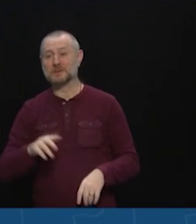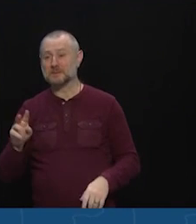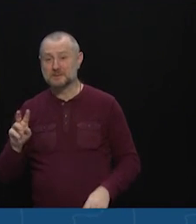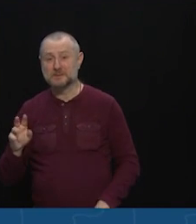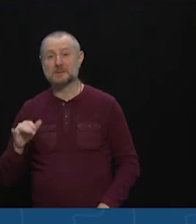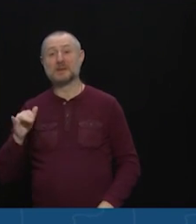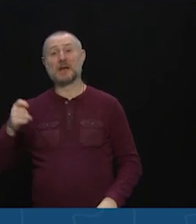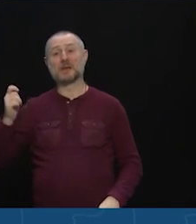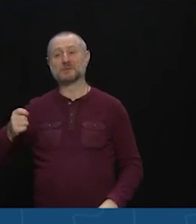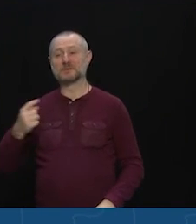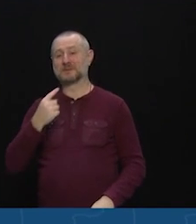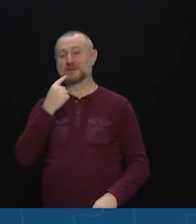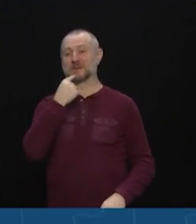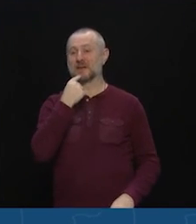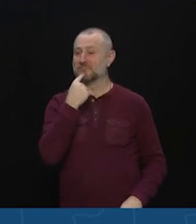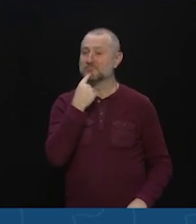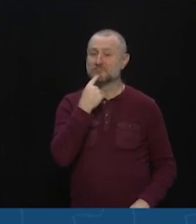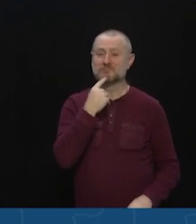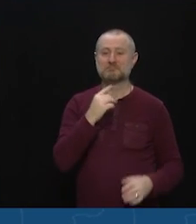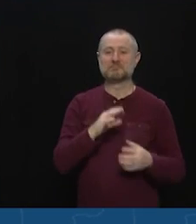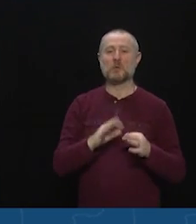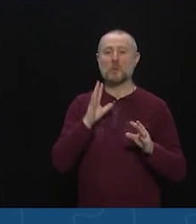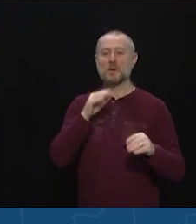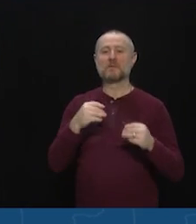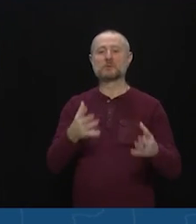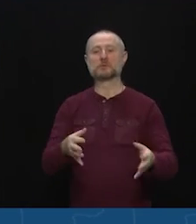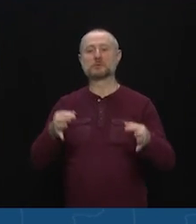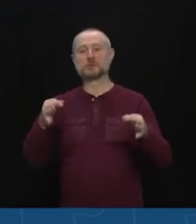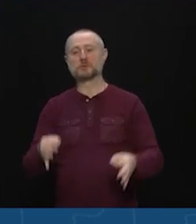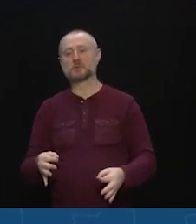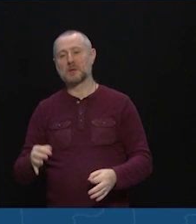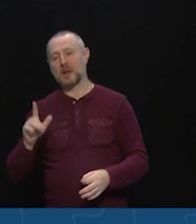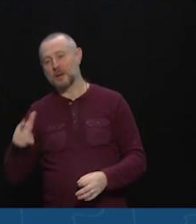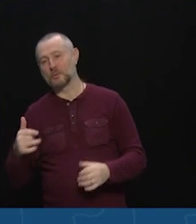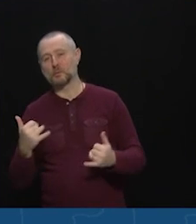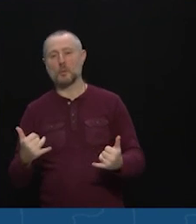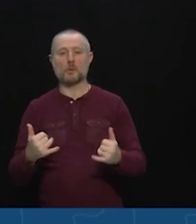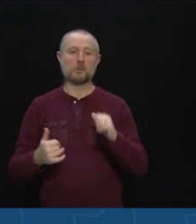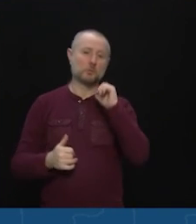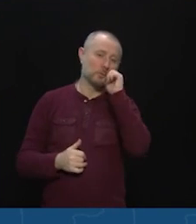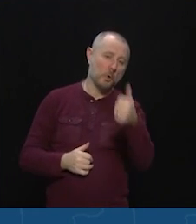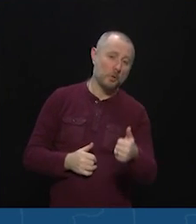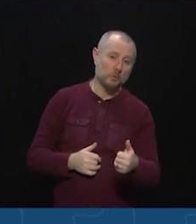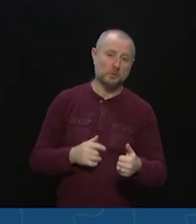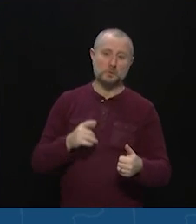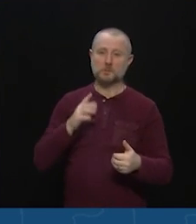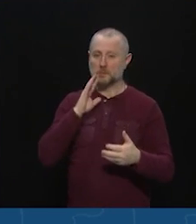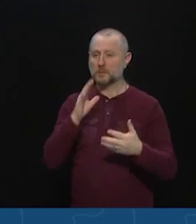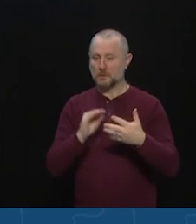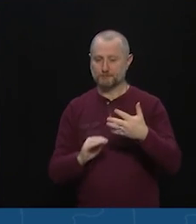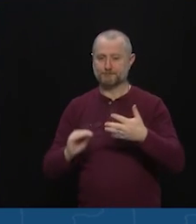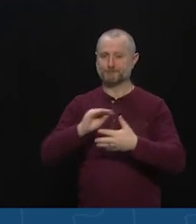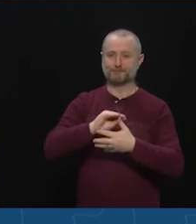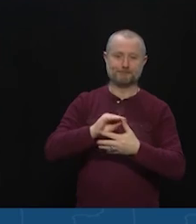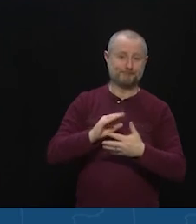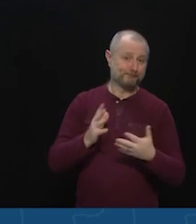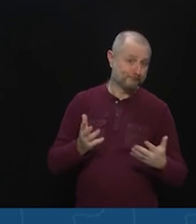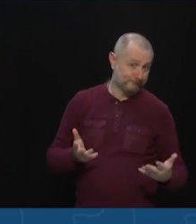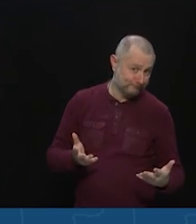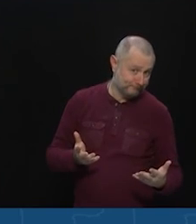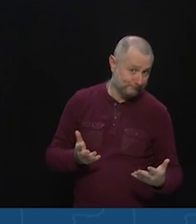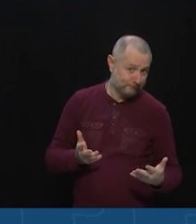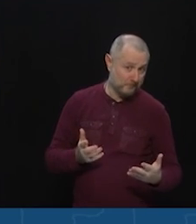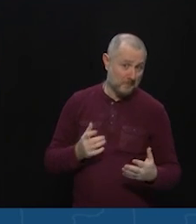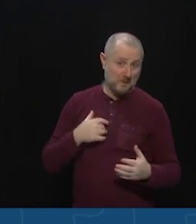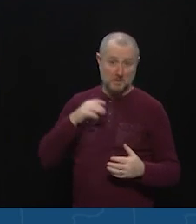his decision later today or tomorrow. So we're optimistic about that. And then we'll pursue all of our options.